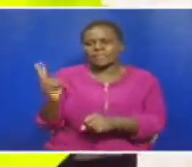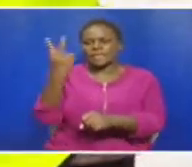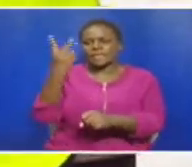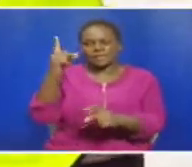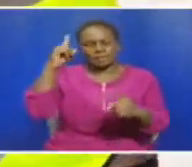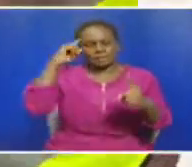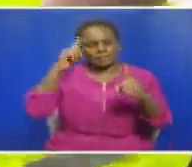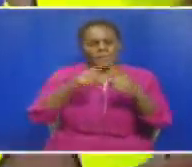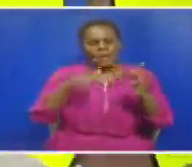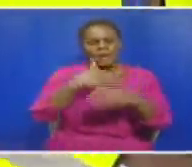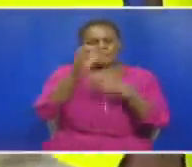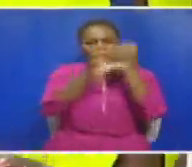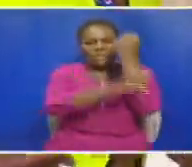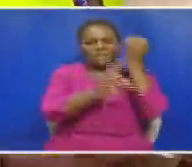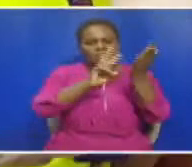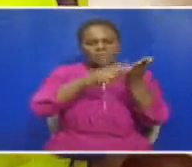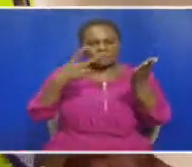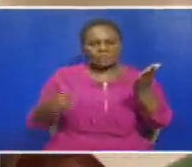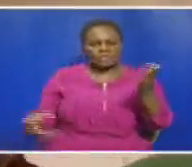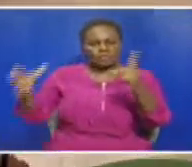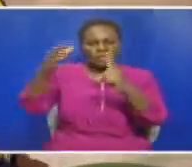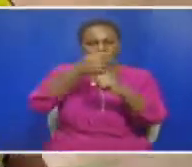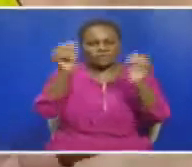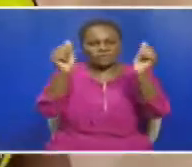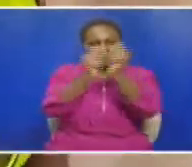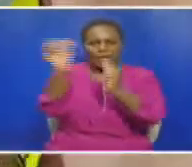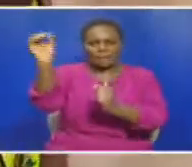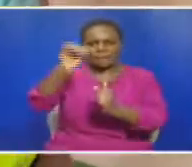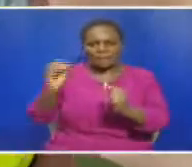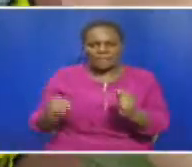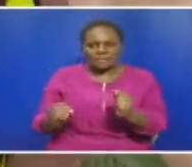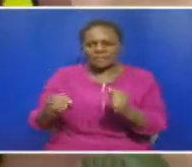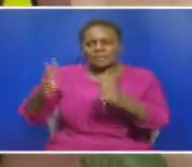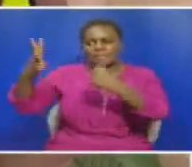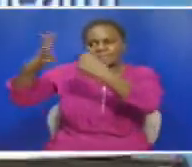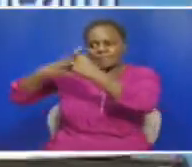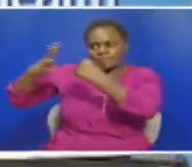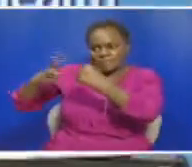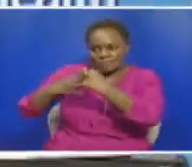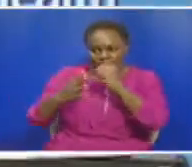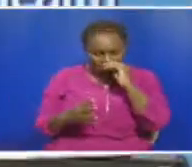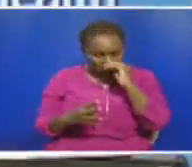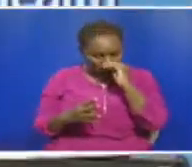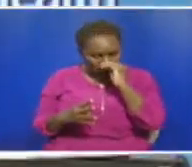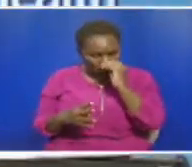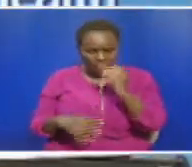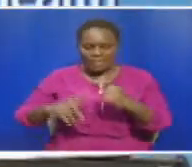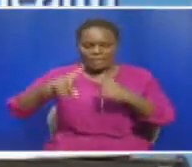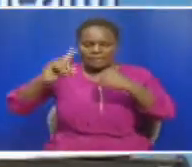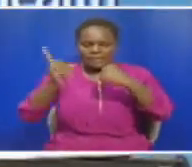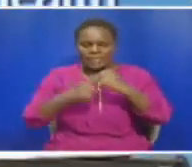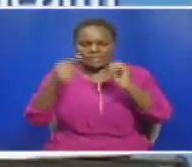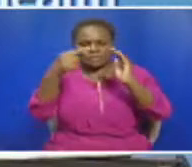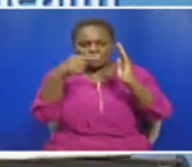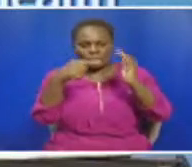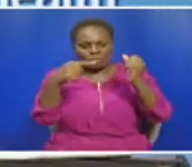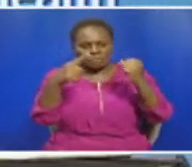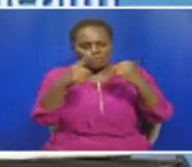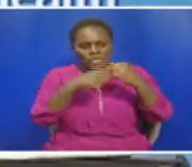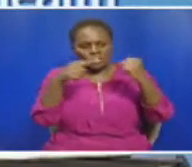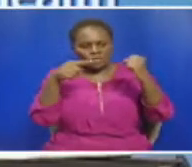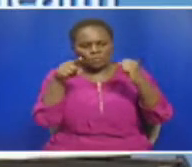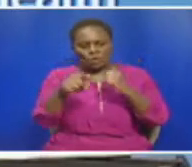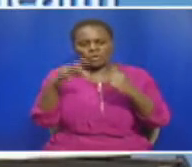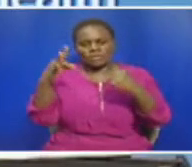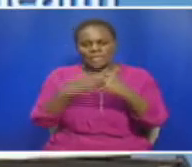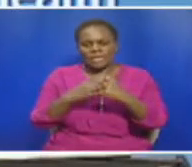target after countries failed to hit 10% vaccine coverage by September. If the 6.8 billion vaccine